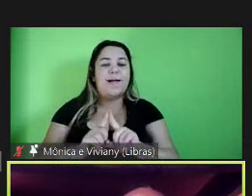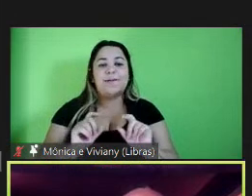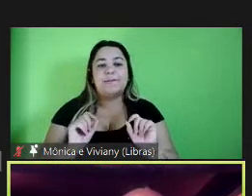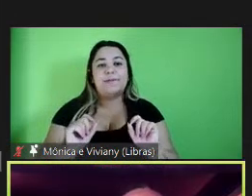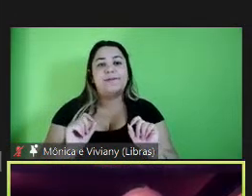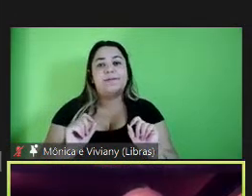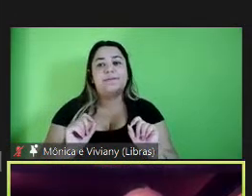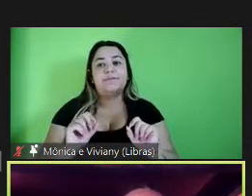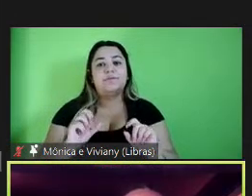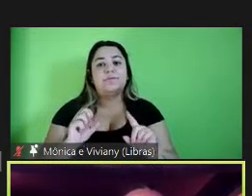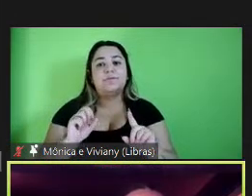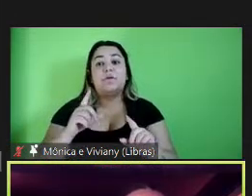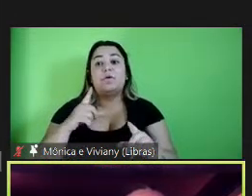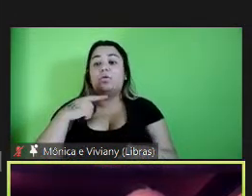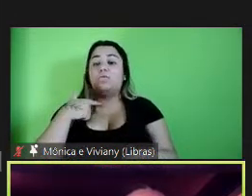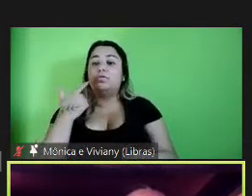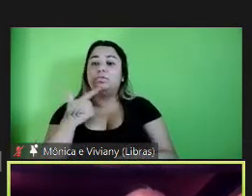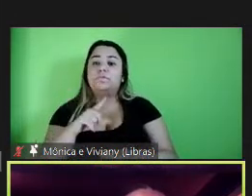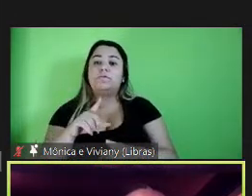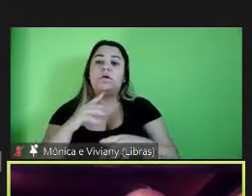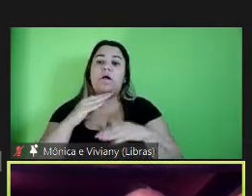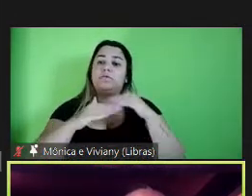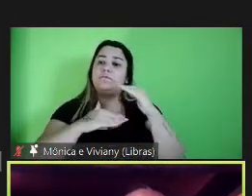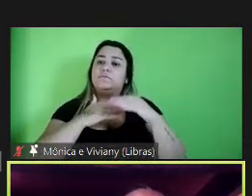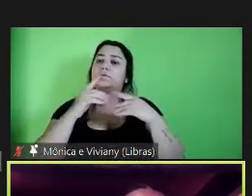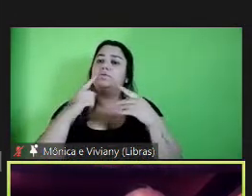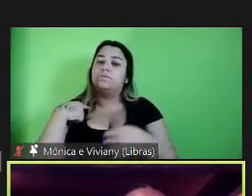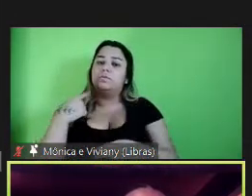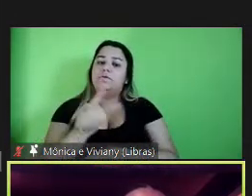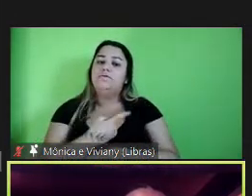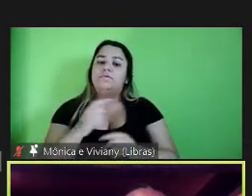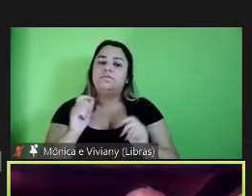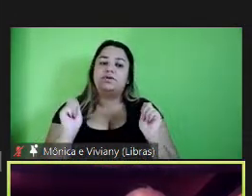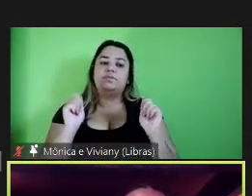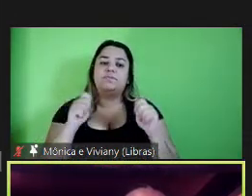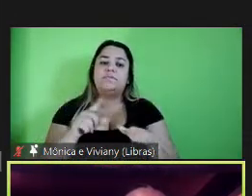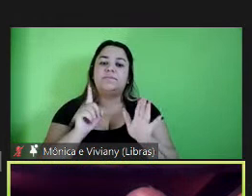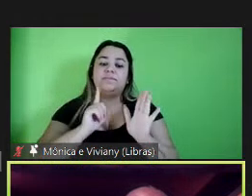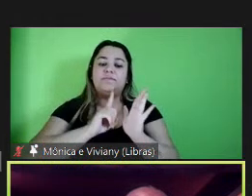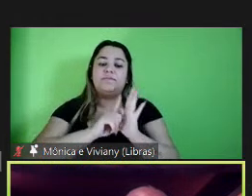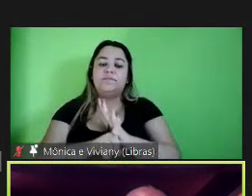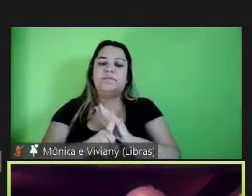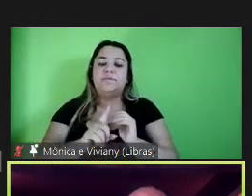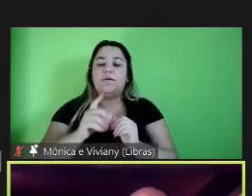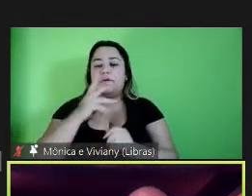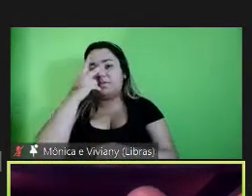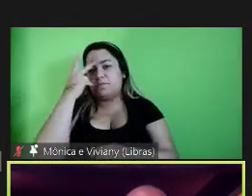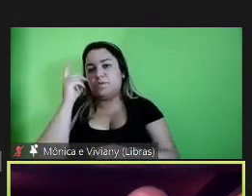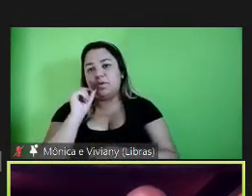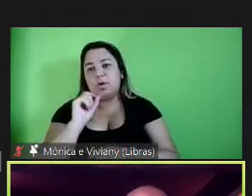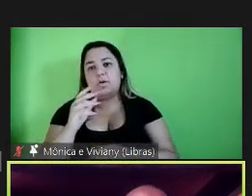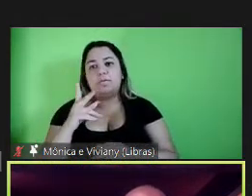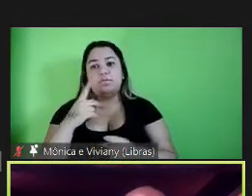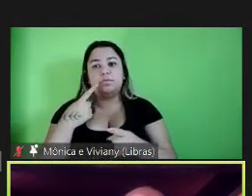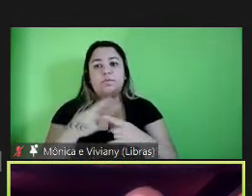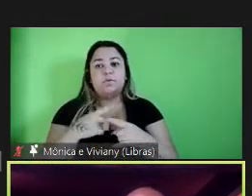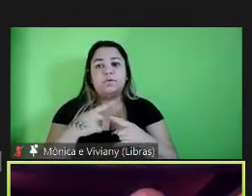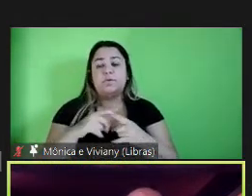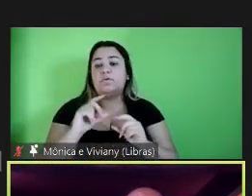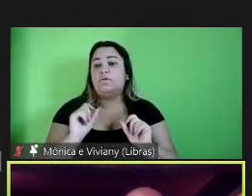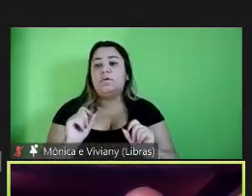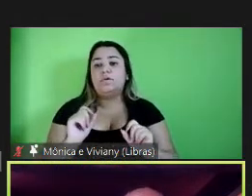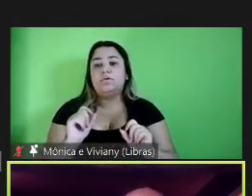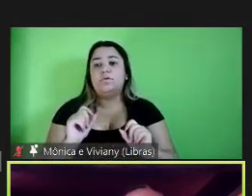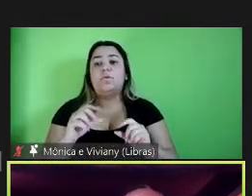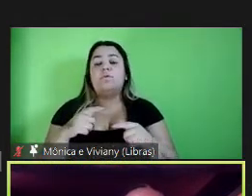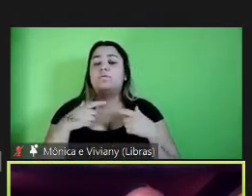questions. Who, what, why, when, where, and how. We recognize that there is no easy answer